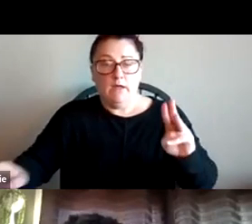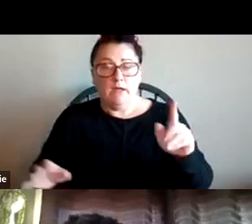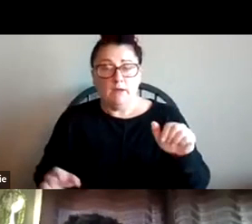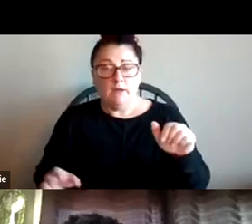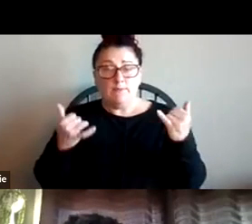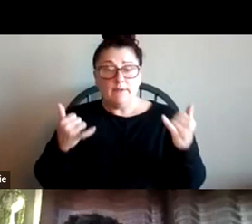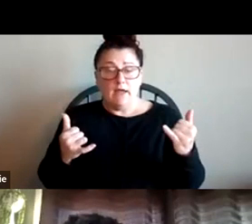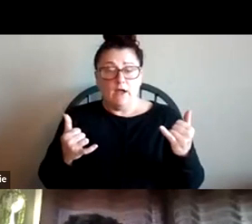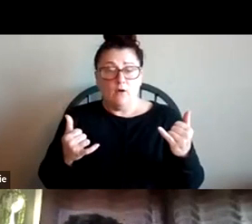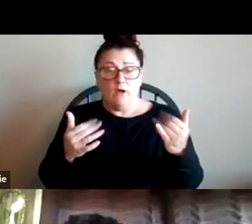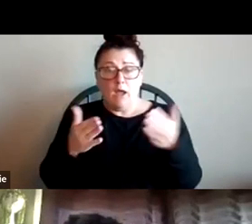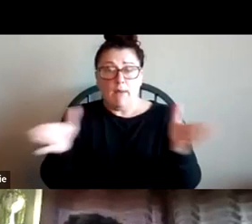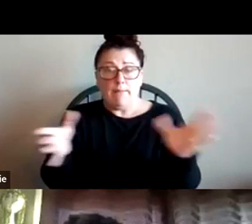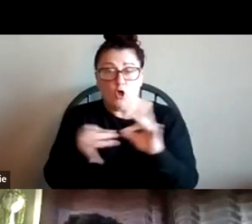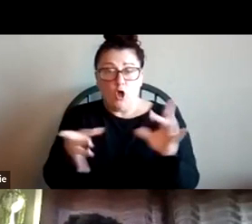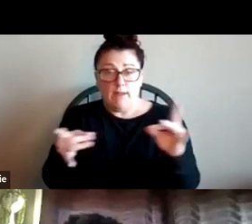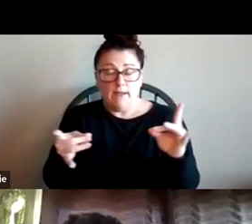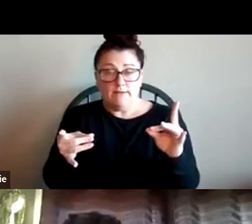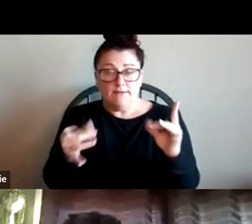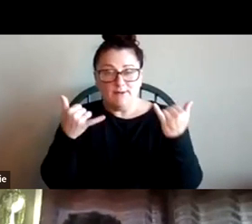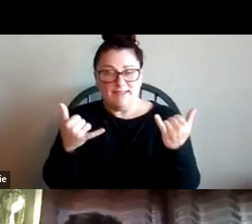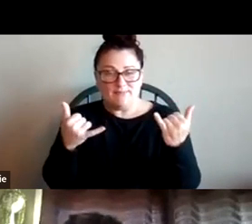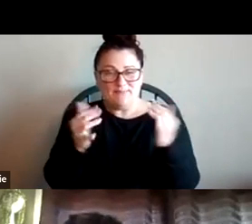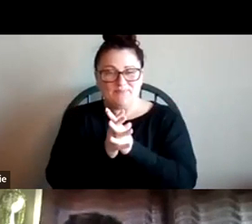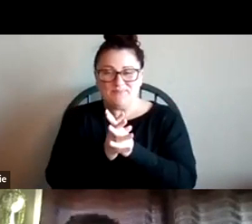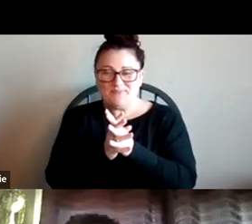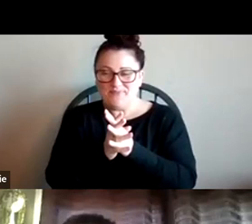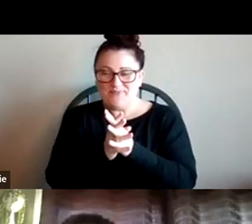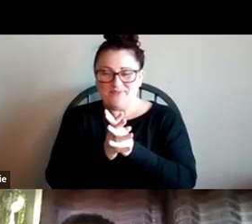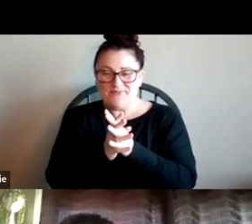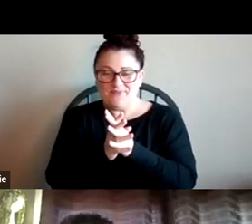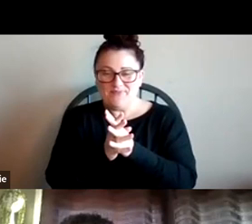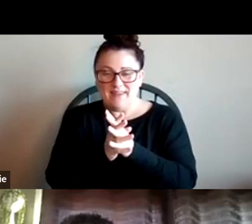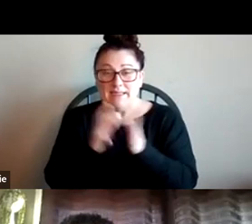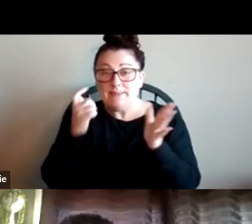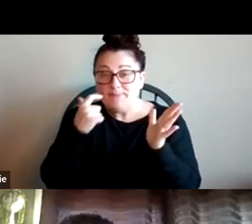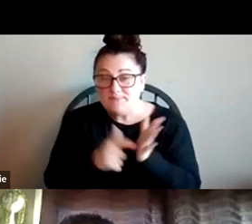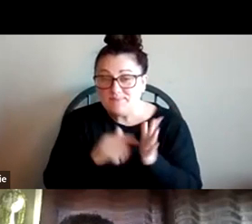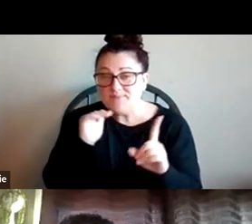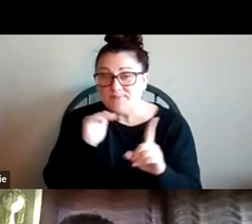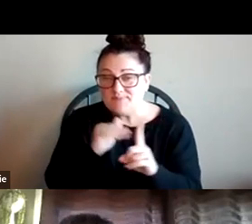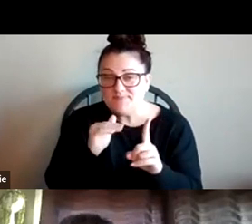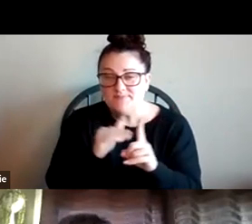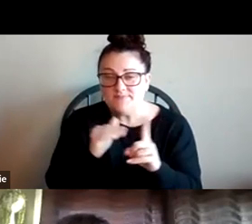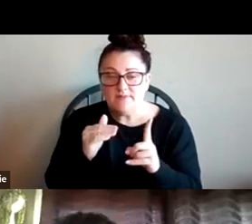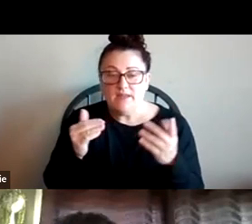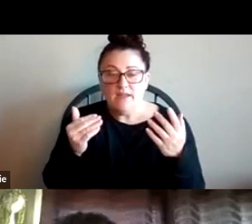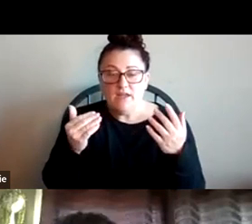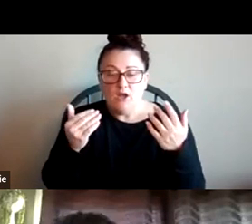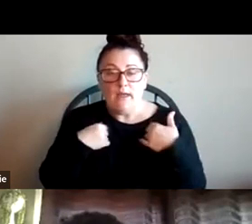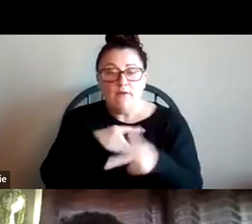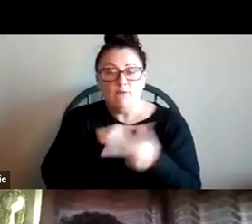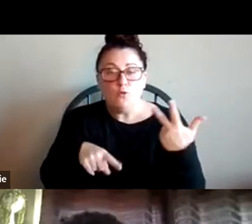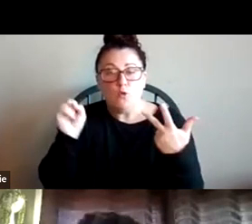move to the public comment portion of our session. Please note that we have created three